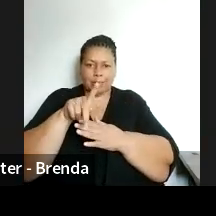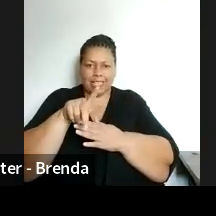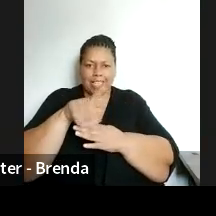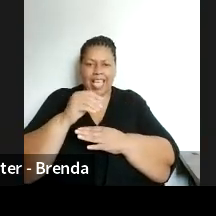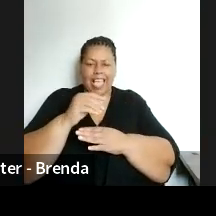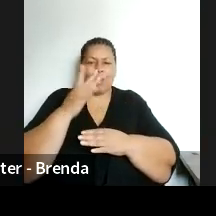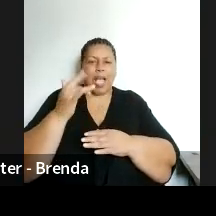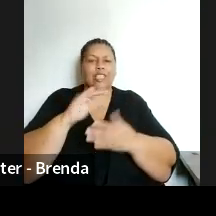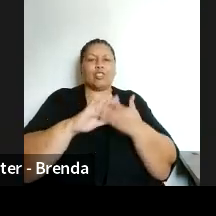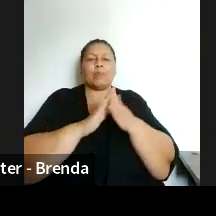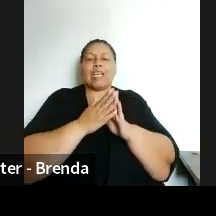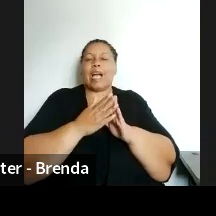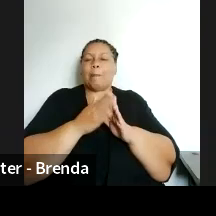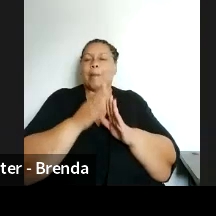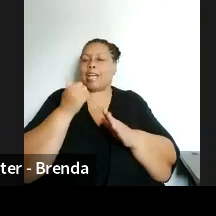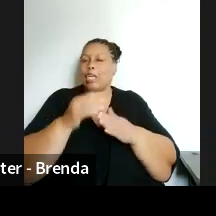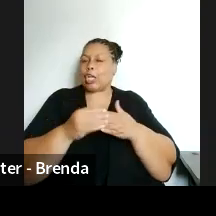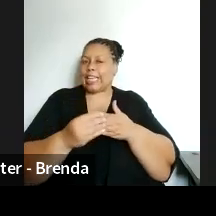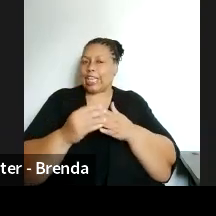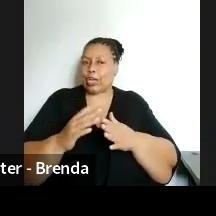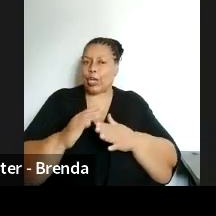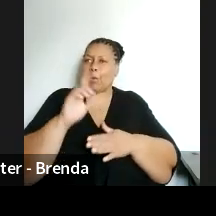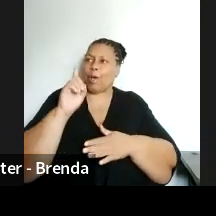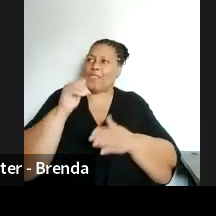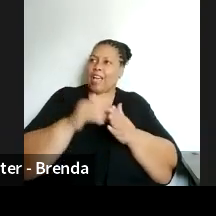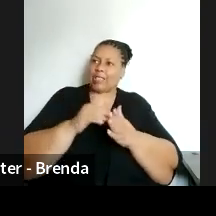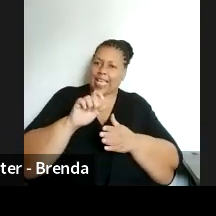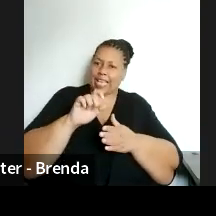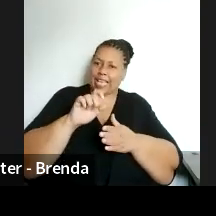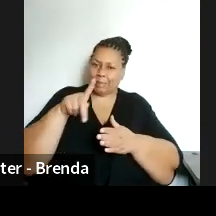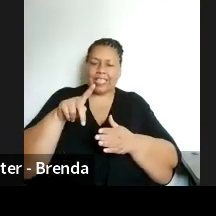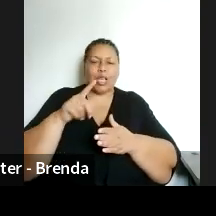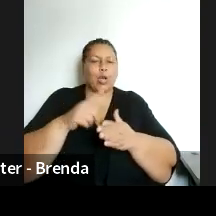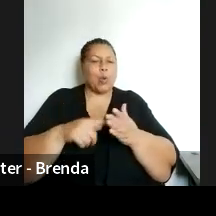better leader, what one skill would you put those 1,000 XP into to be a better leader?